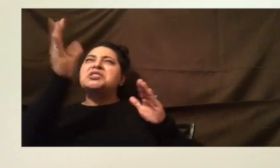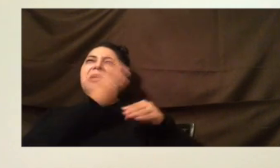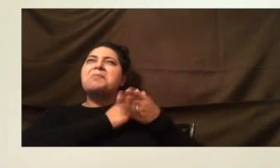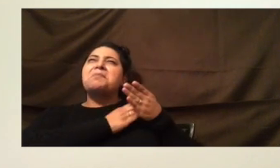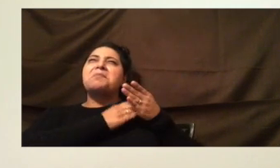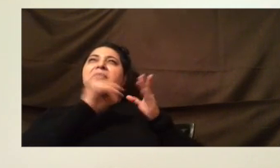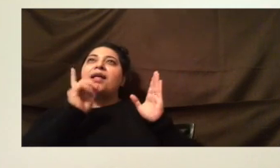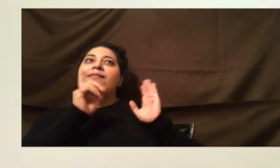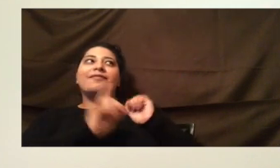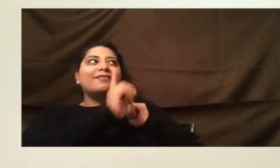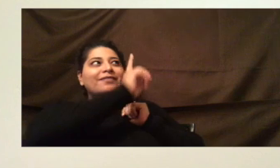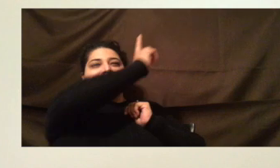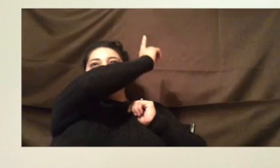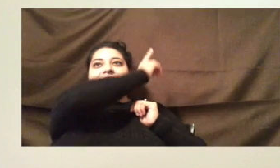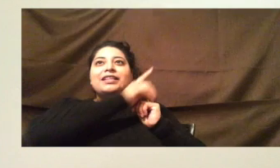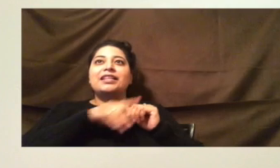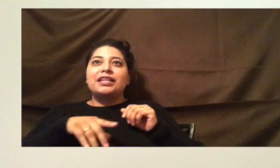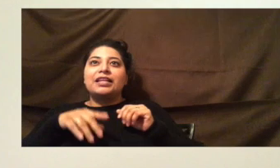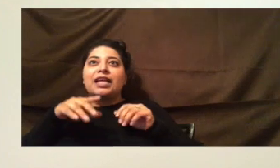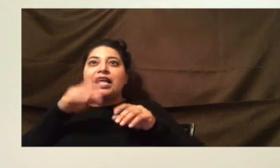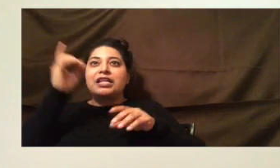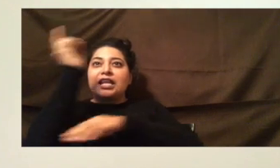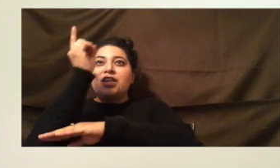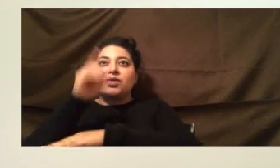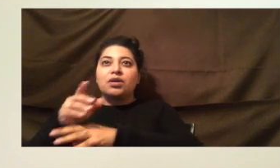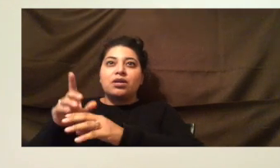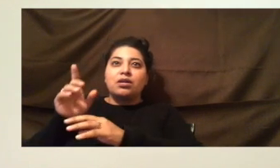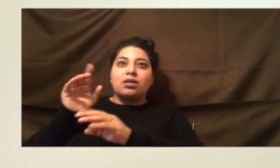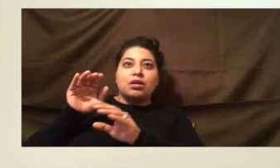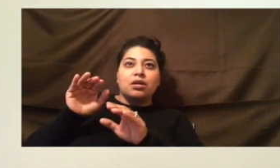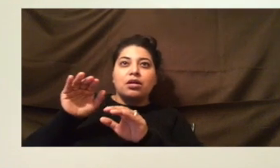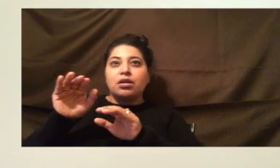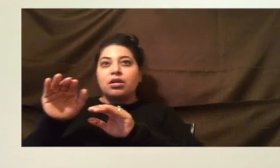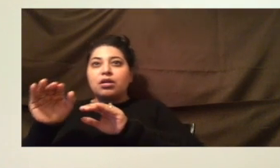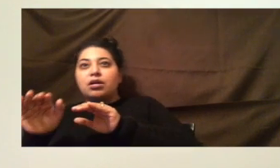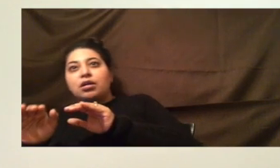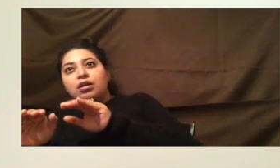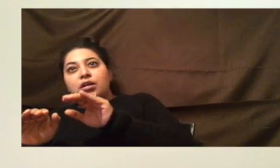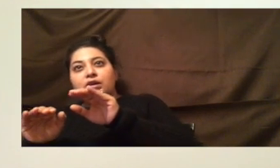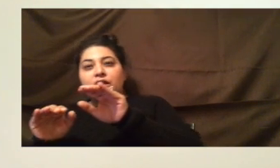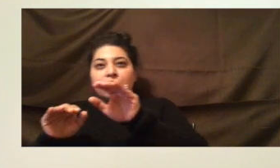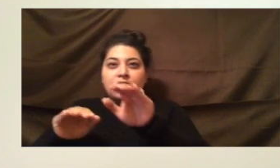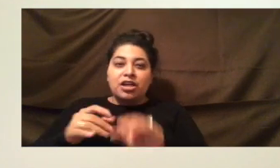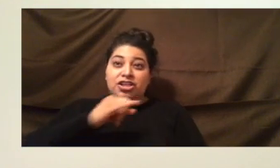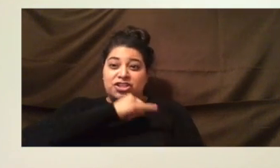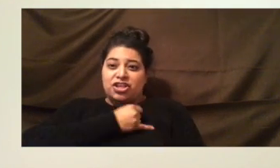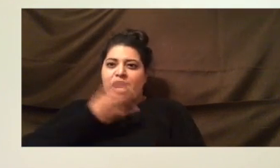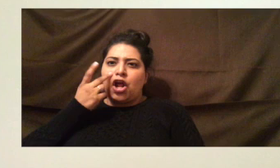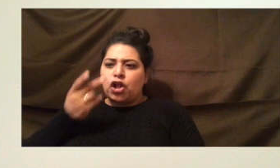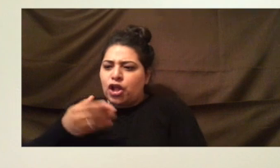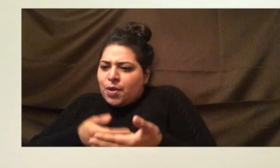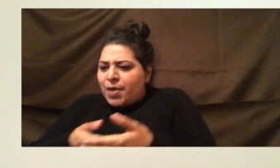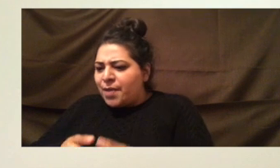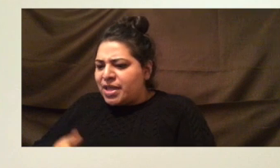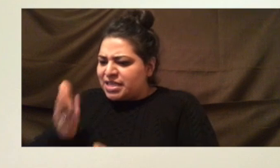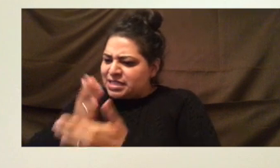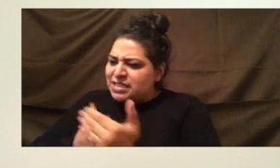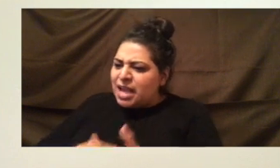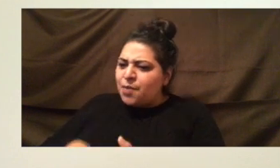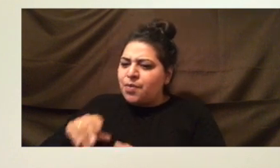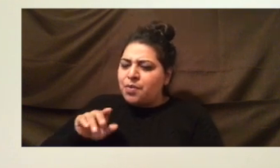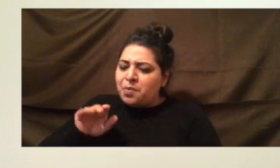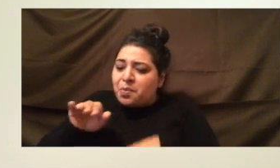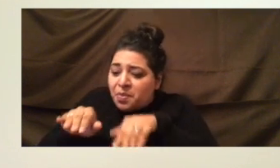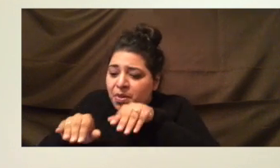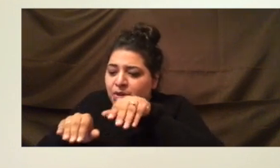Annie hurried up the hill. The dinosaur waddled after her. Jack quickly examined the babies. Some were crawling out of their